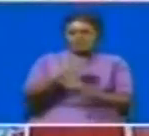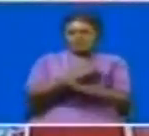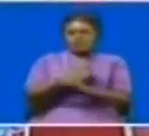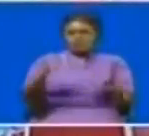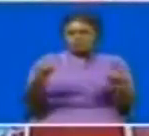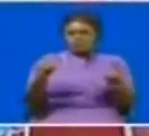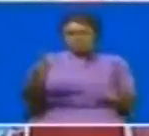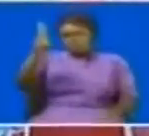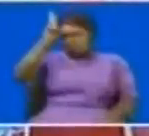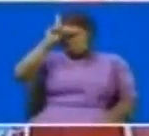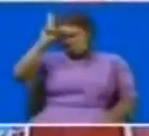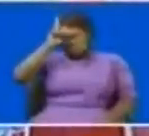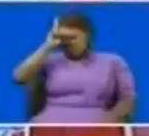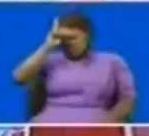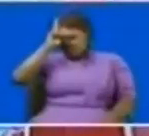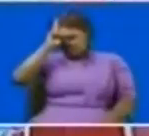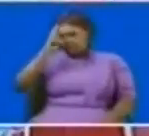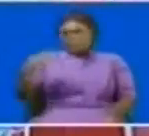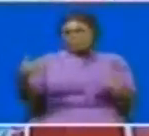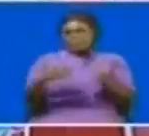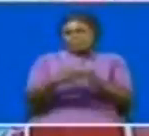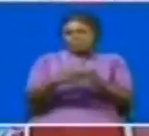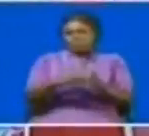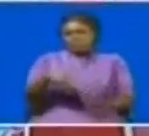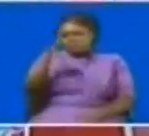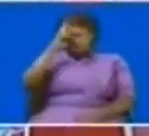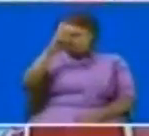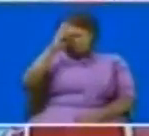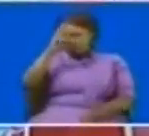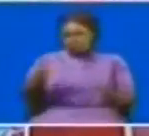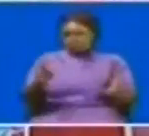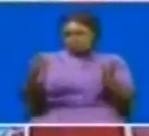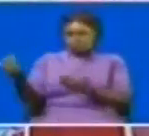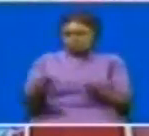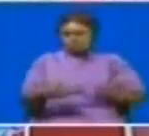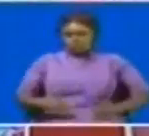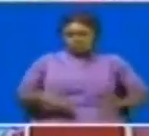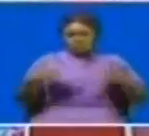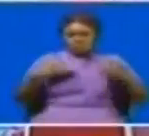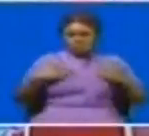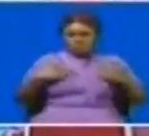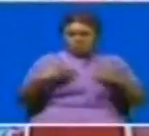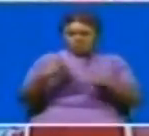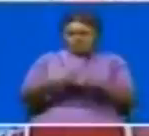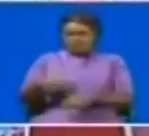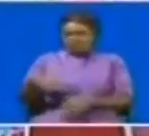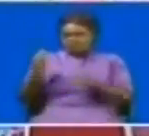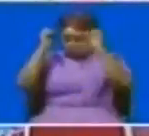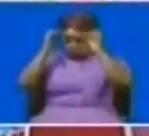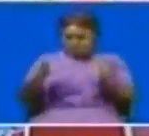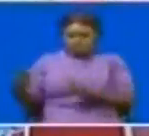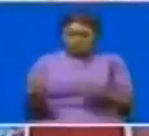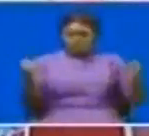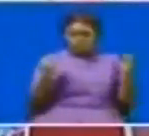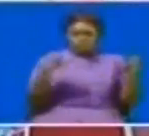with Litein police. The Irate residents blocked senior police officers moving the body of a murdered from one student to